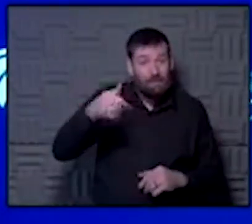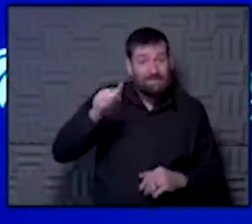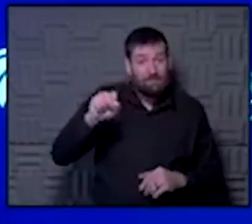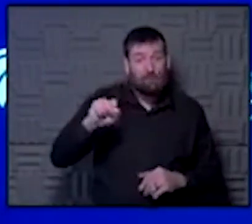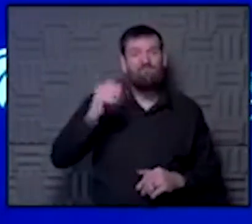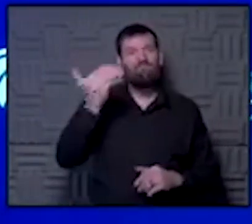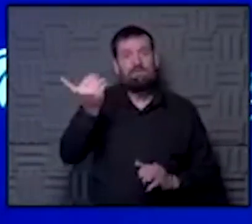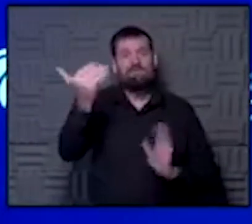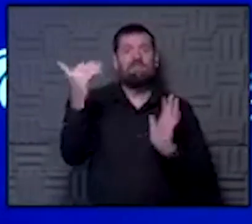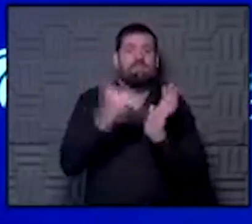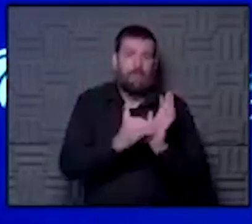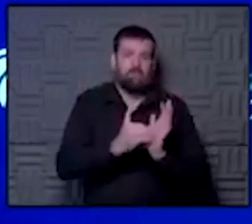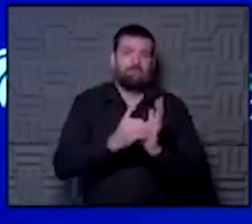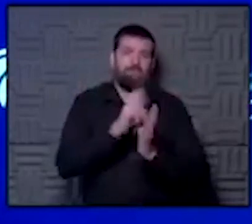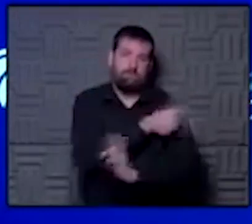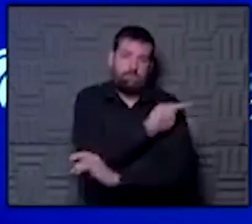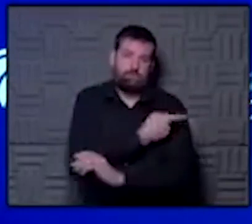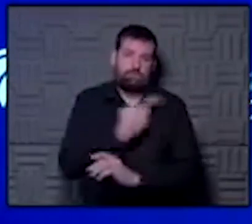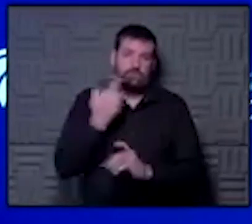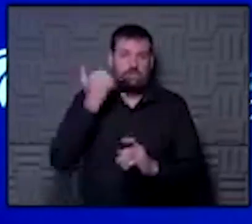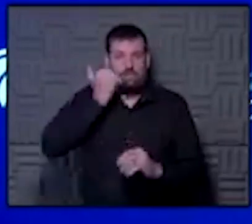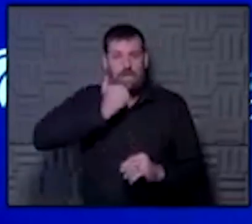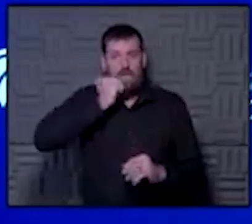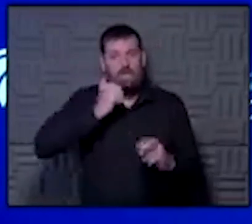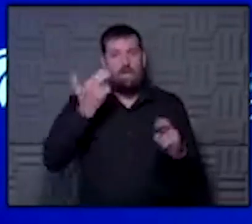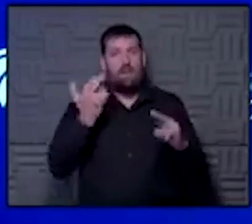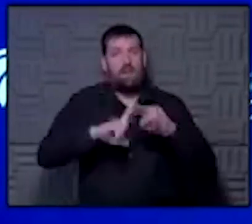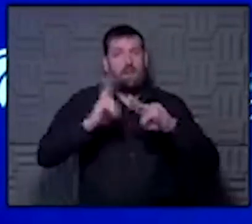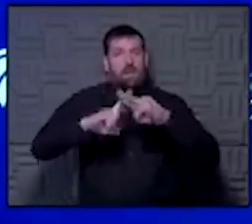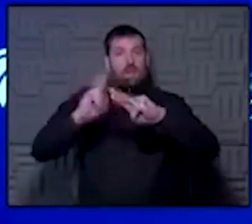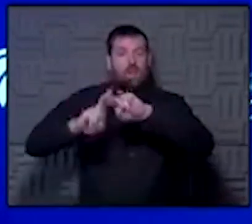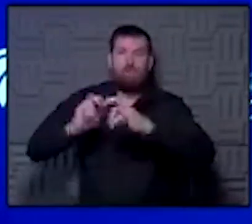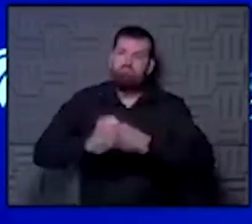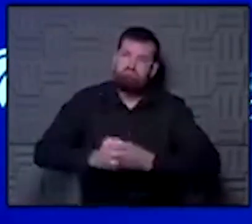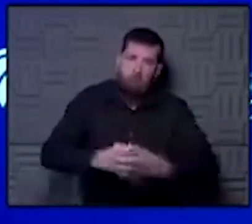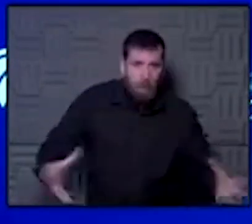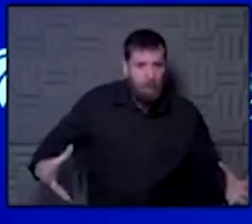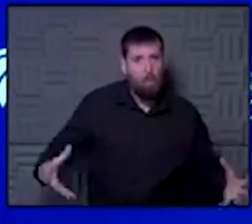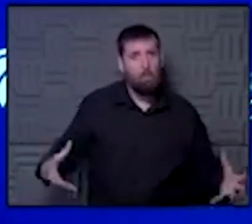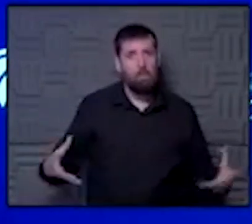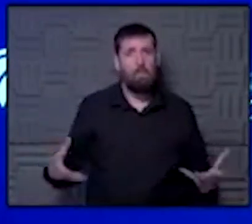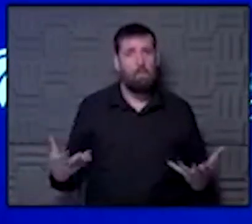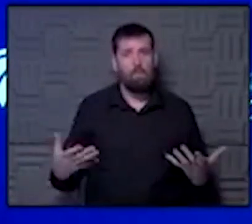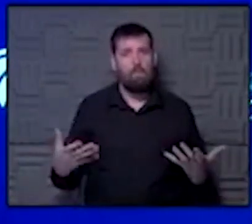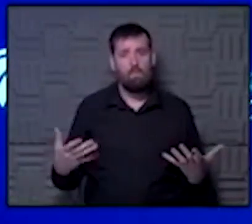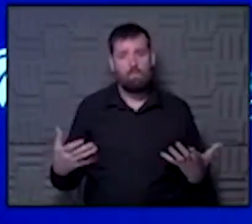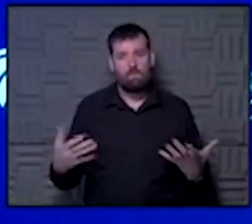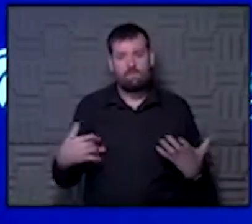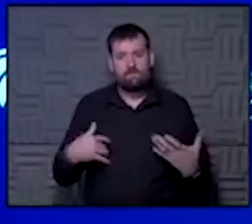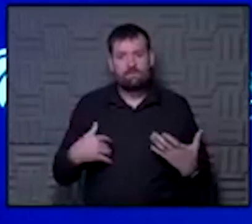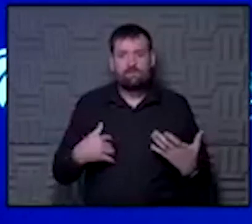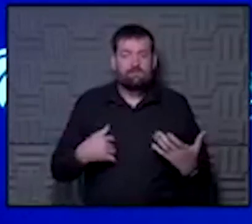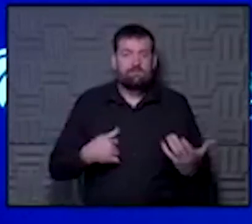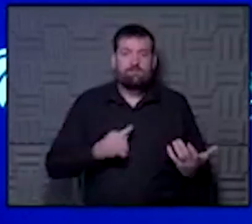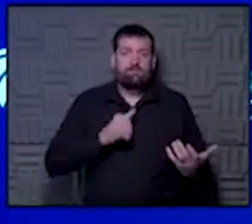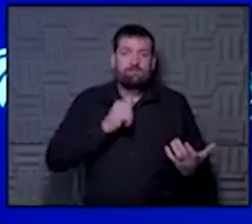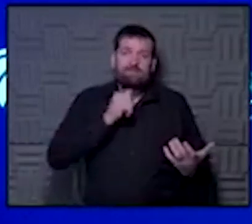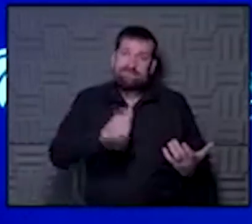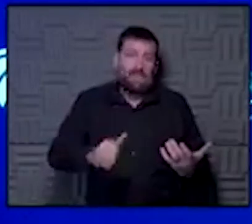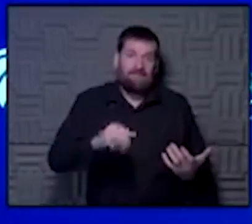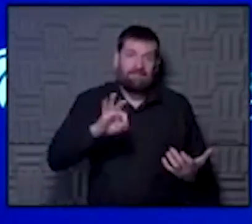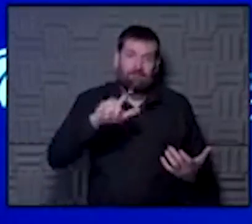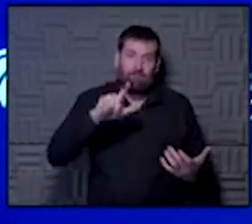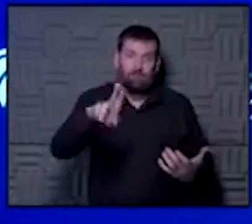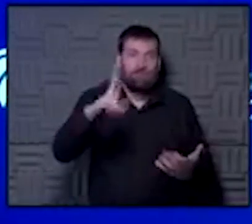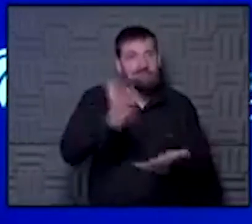COVID positive patients a day right now, and rising. And it's exponential rise. So this is not influenza.